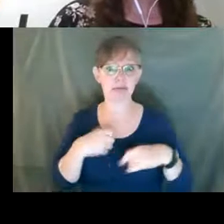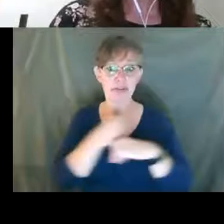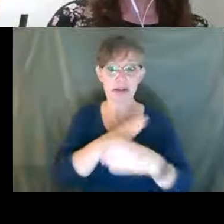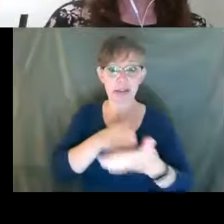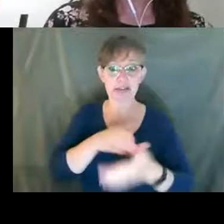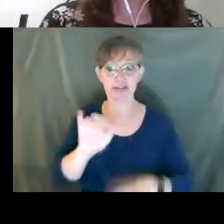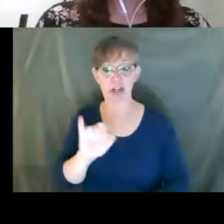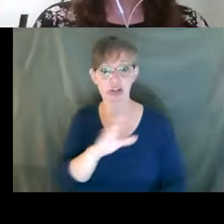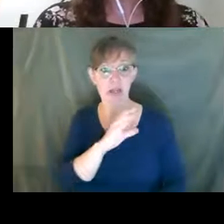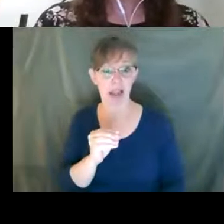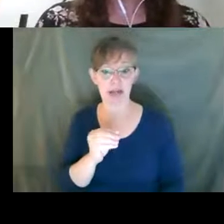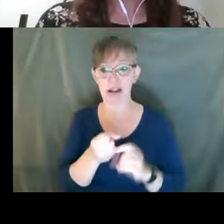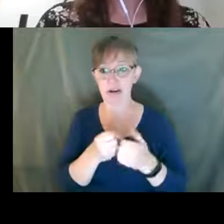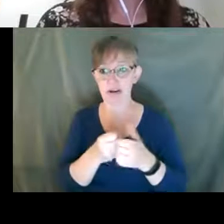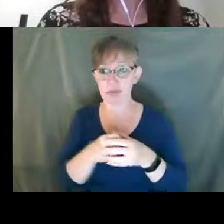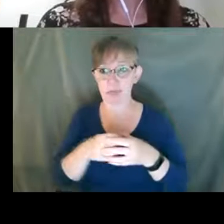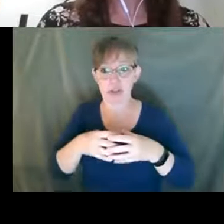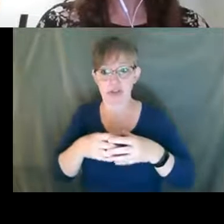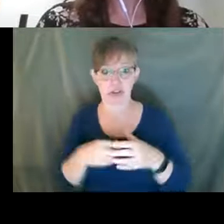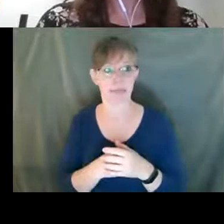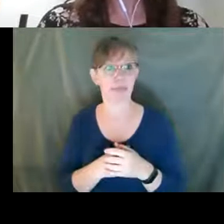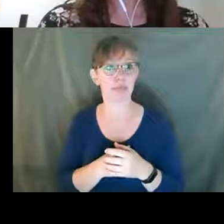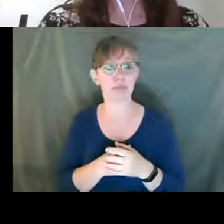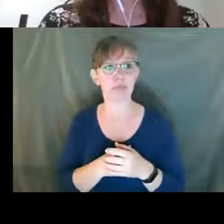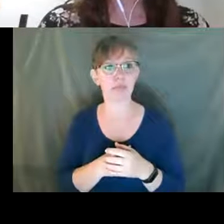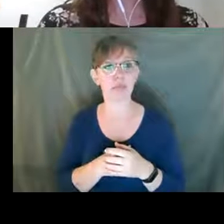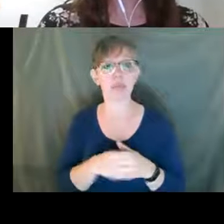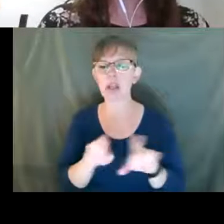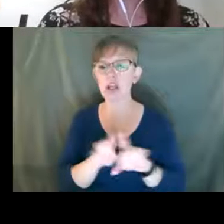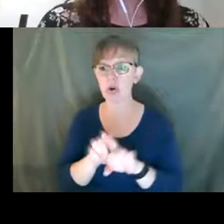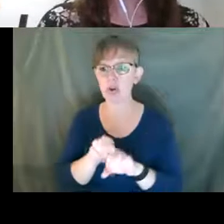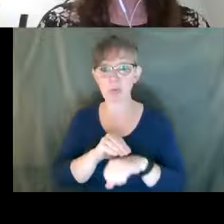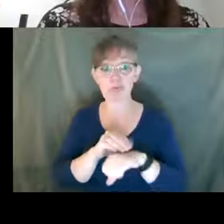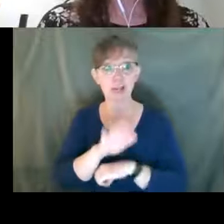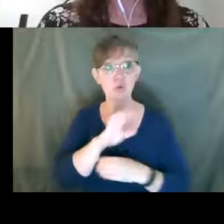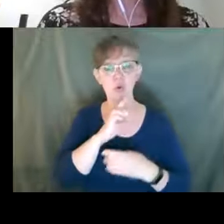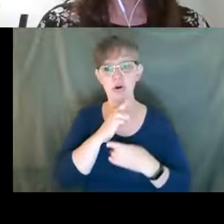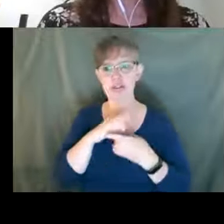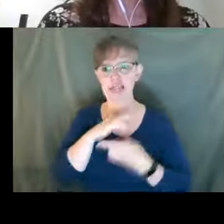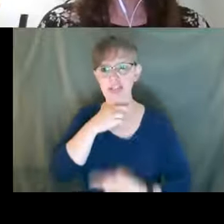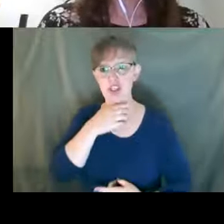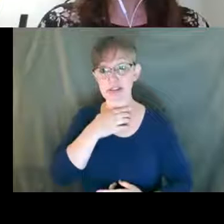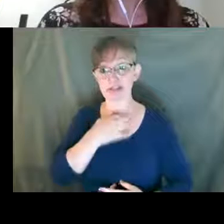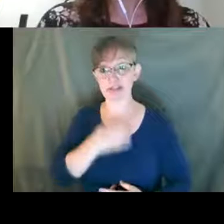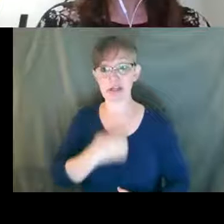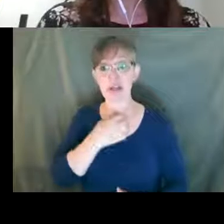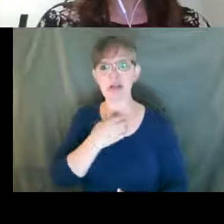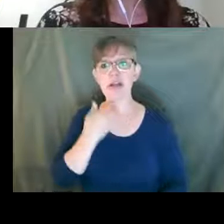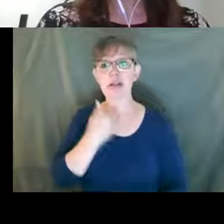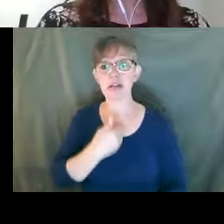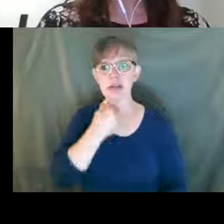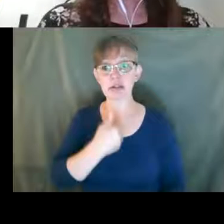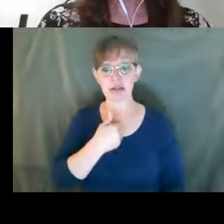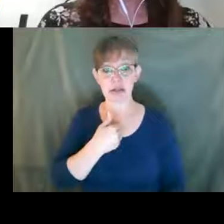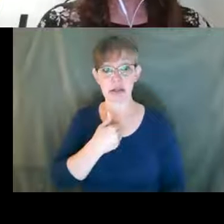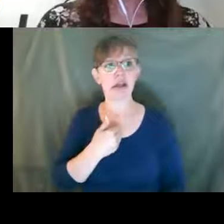Alcohol also impacts the digestive tract. It affects the health of the esophagus, the stomach, and intestines. It can